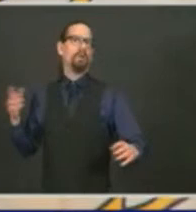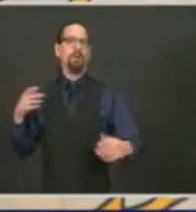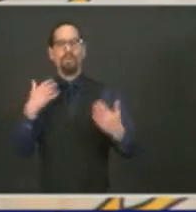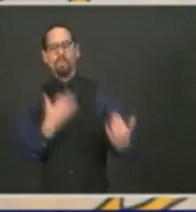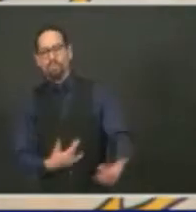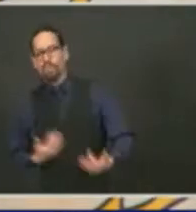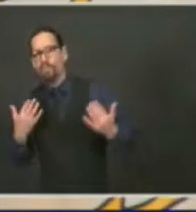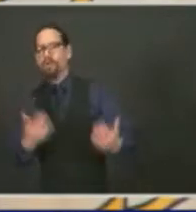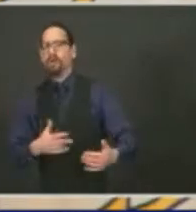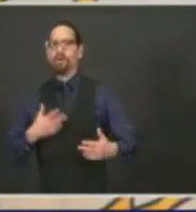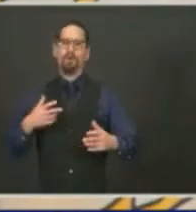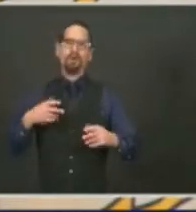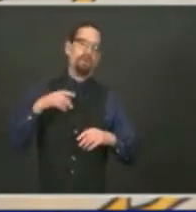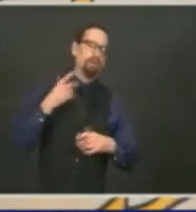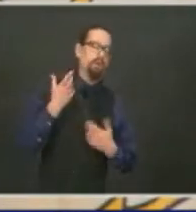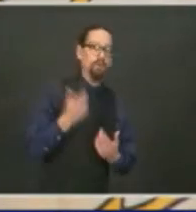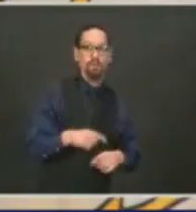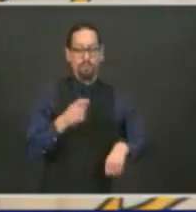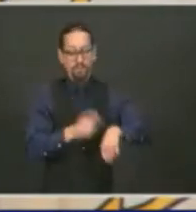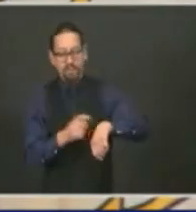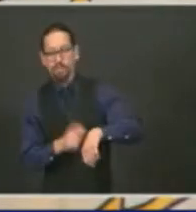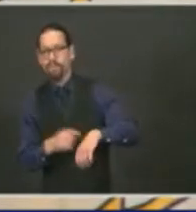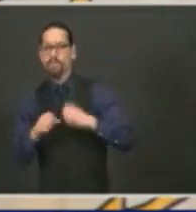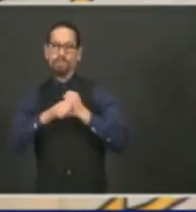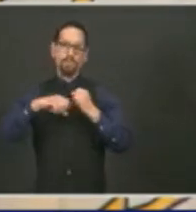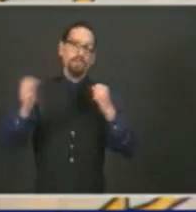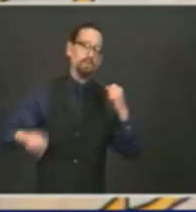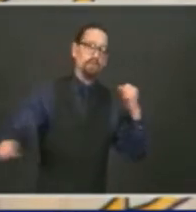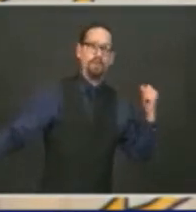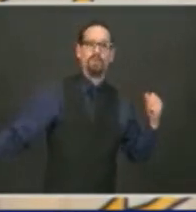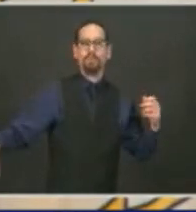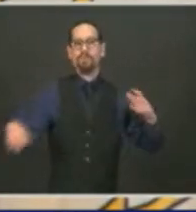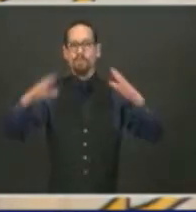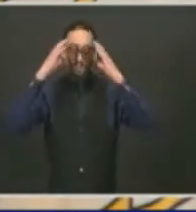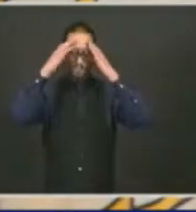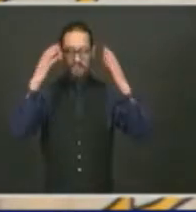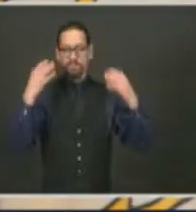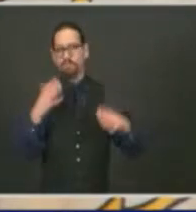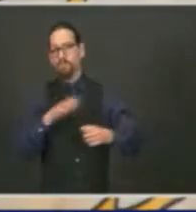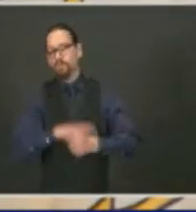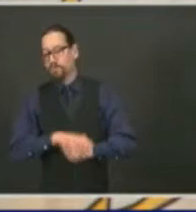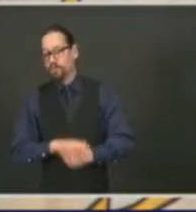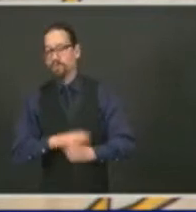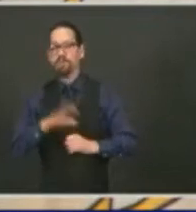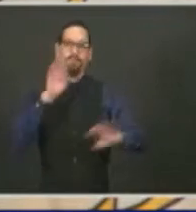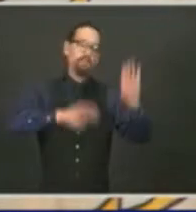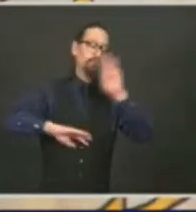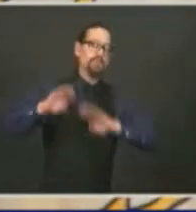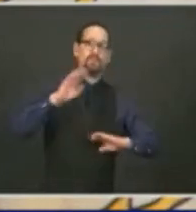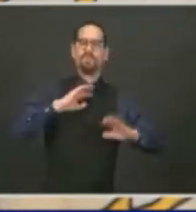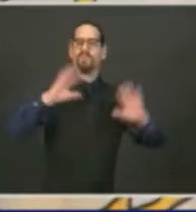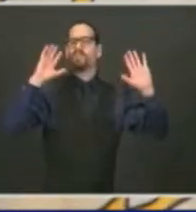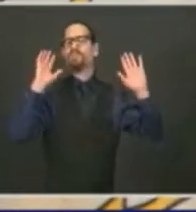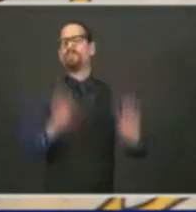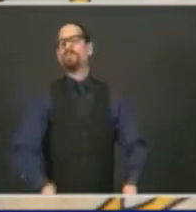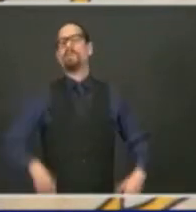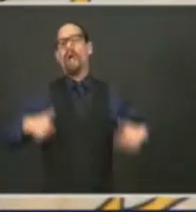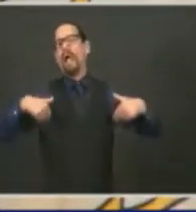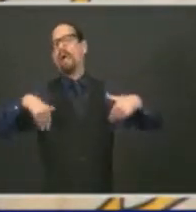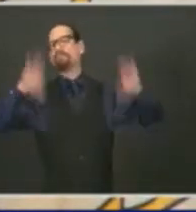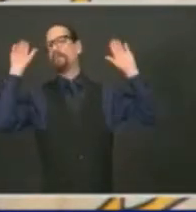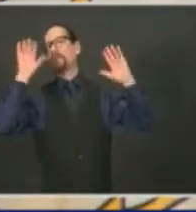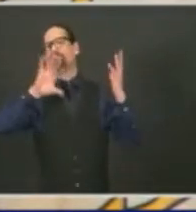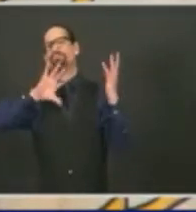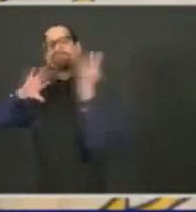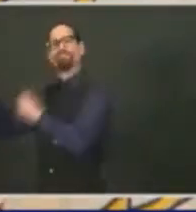to pay. It's a different story now. And I'm asking you to please go get tested. You won't have